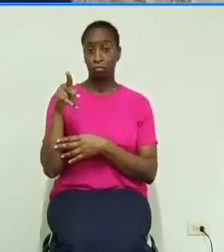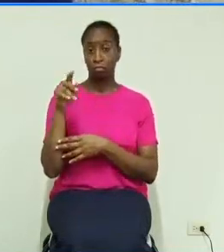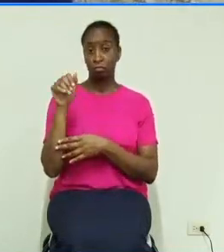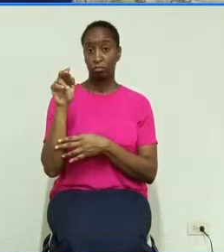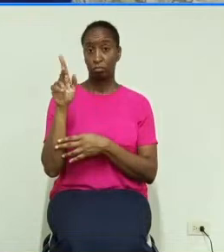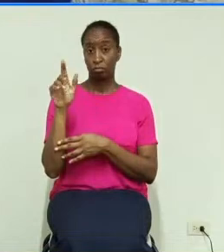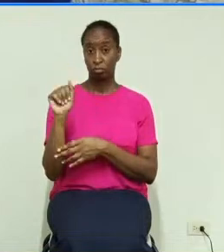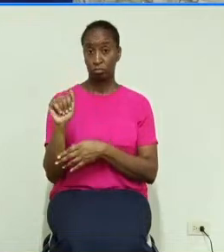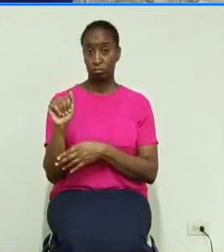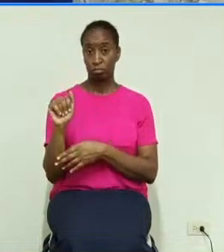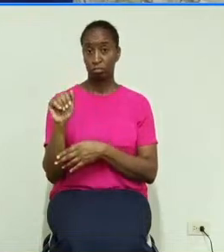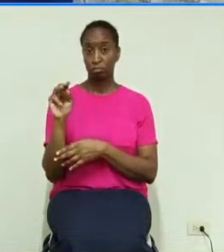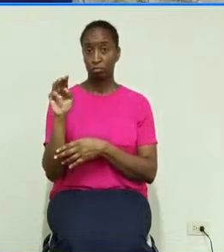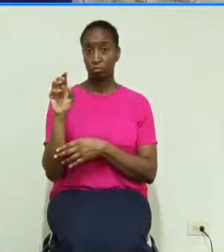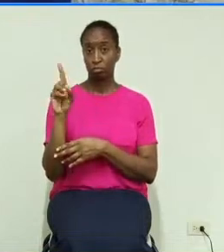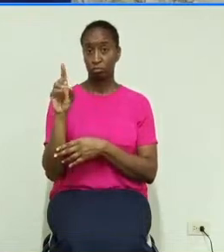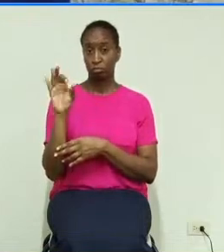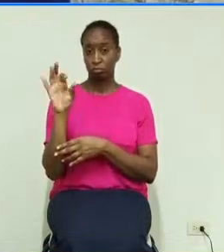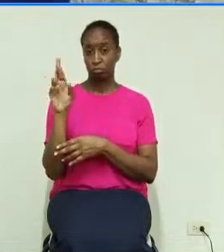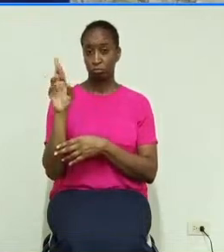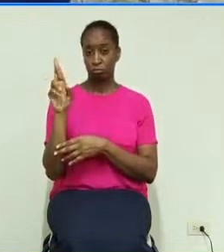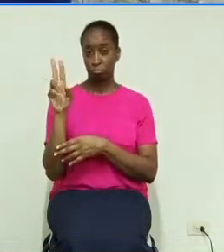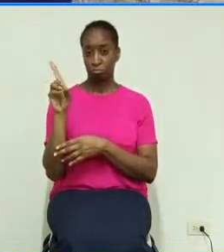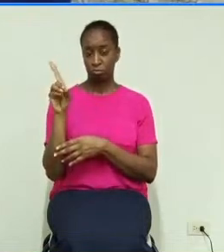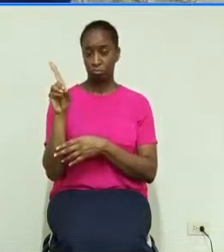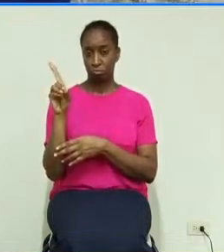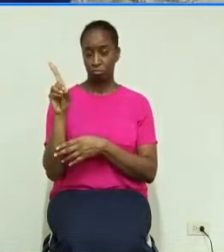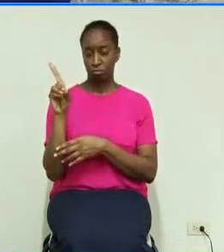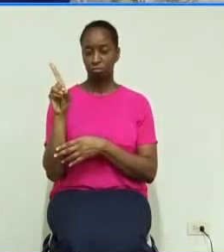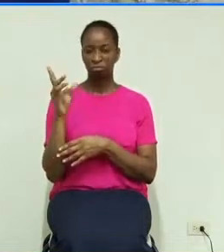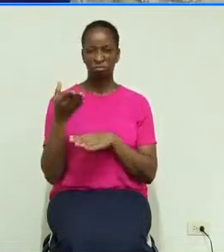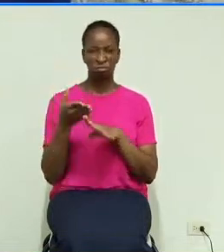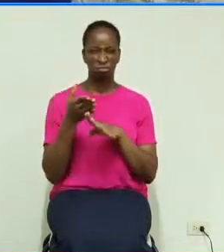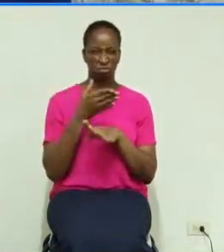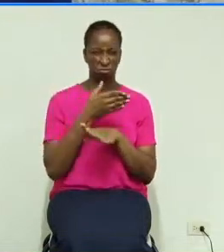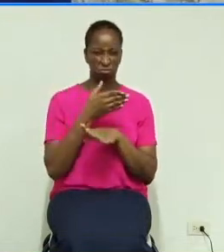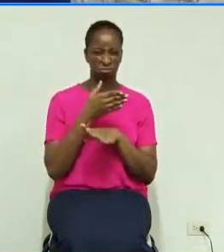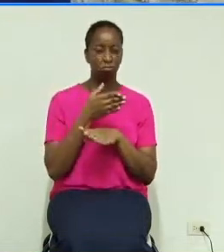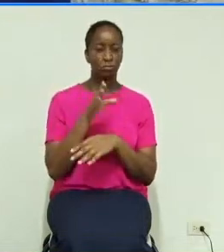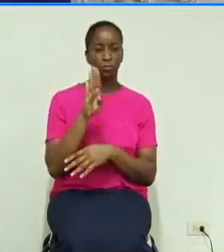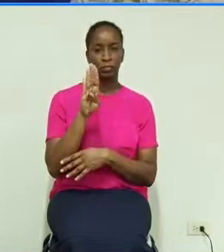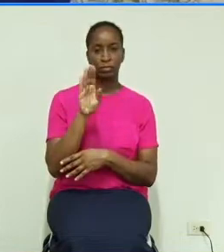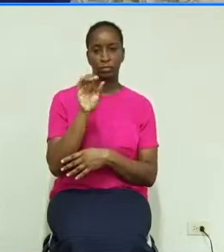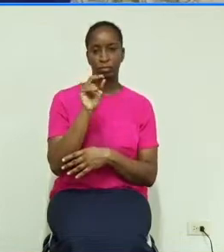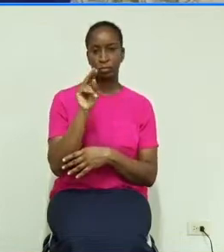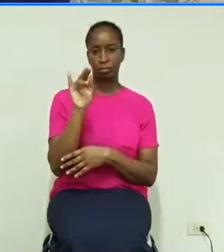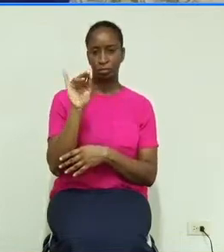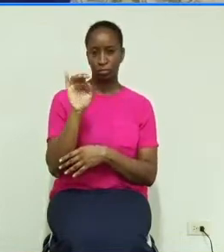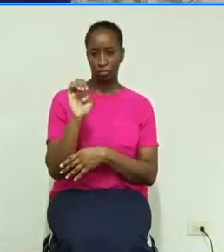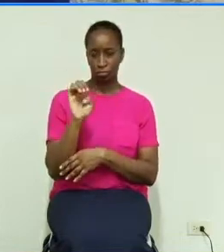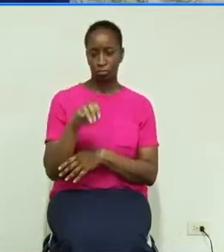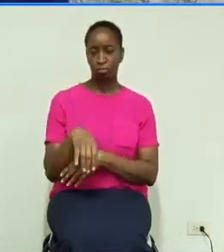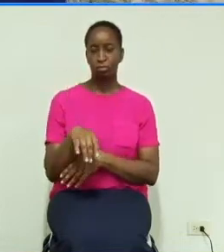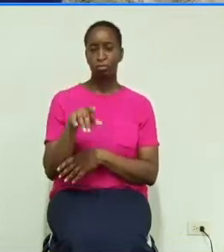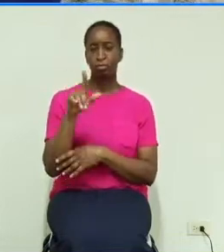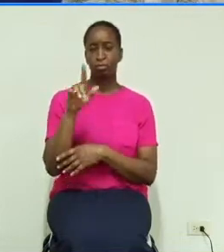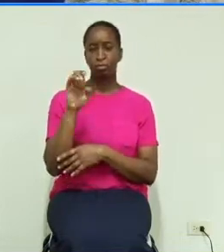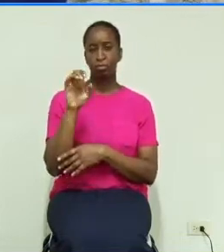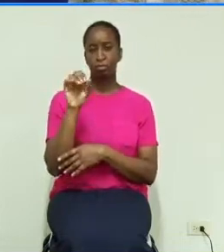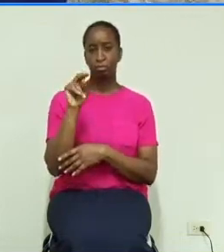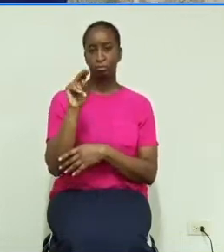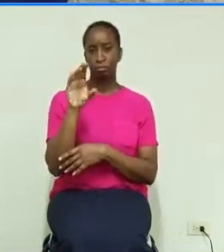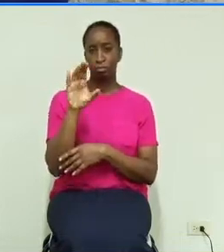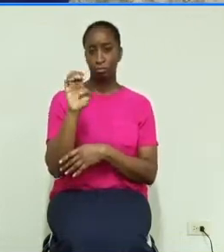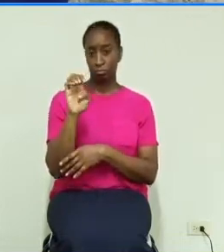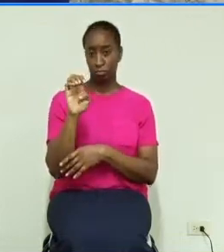last few evenings, we've had Bonnie Leonce, but you're going to see a new face this evening, and our